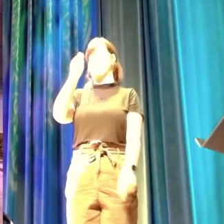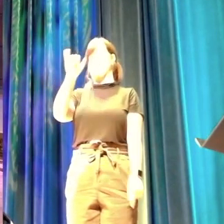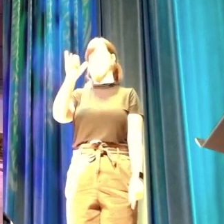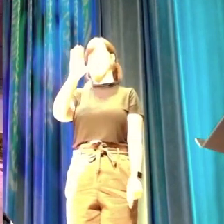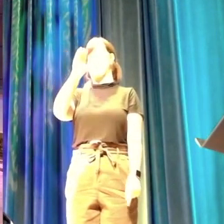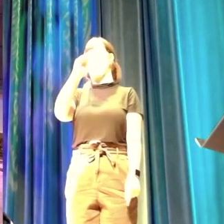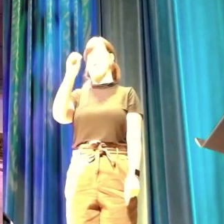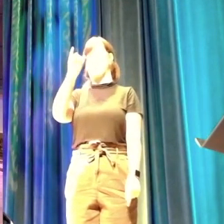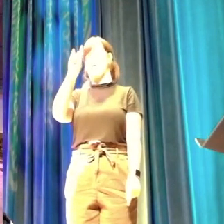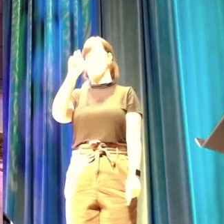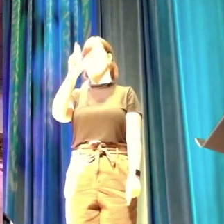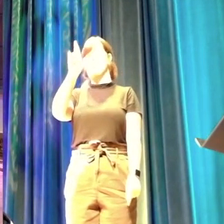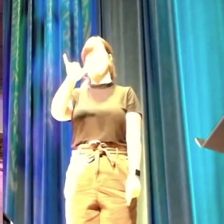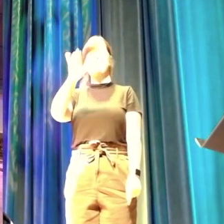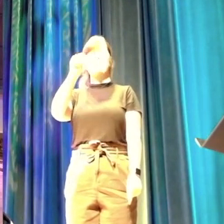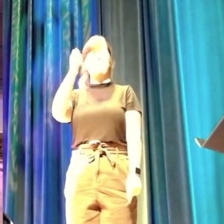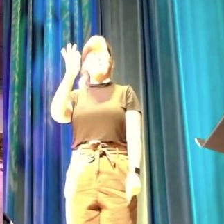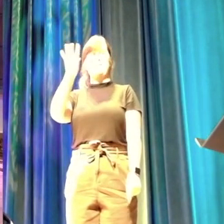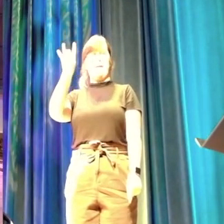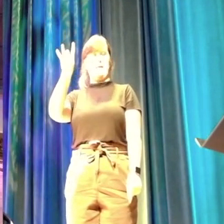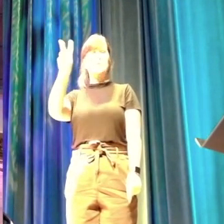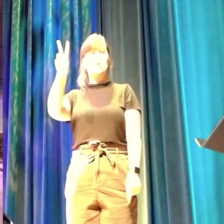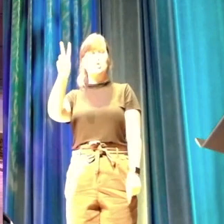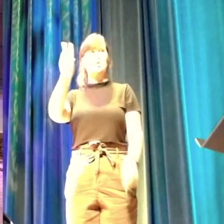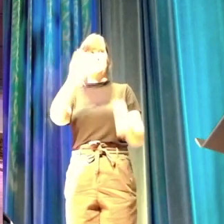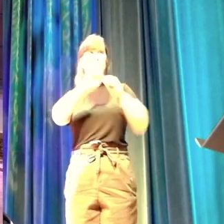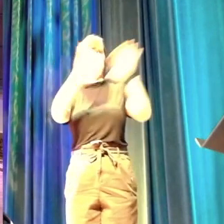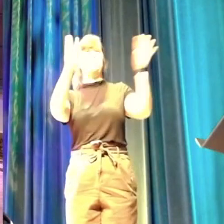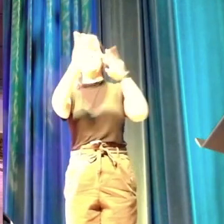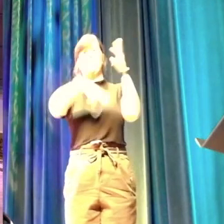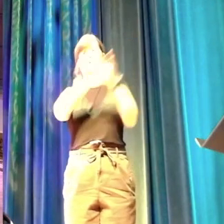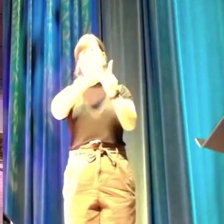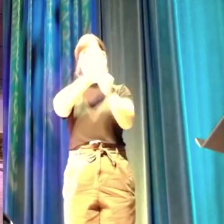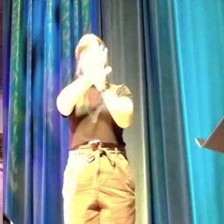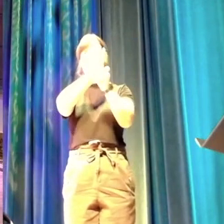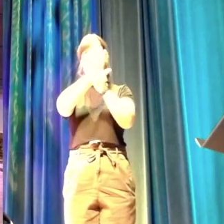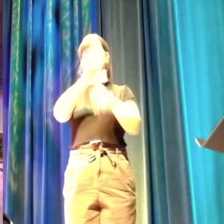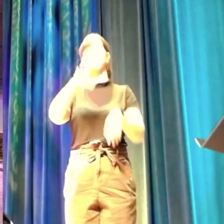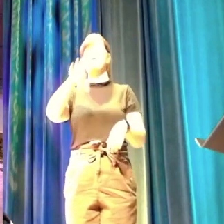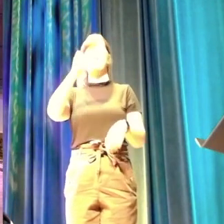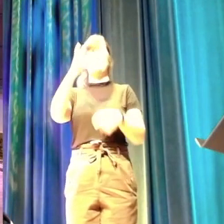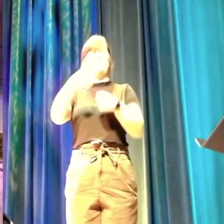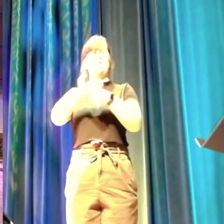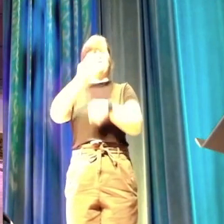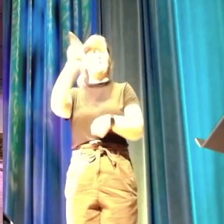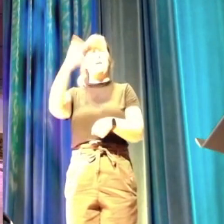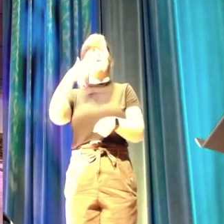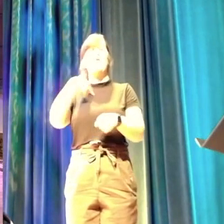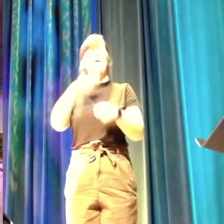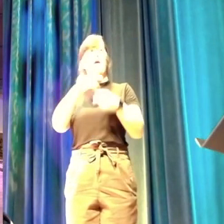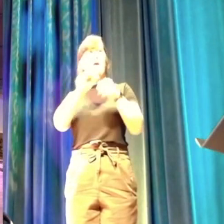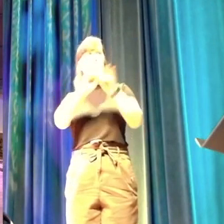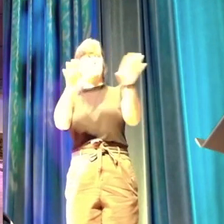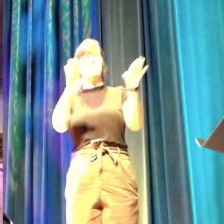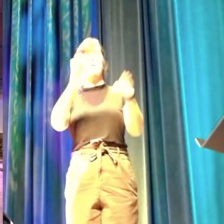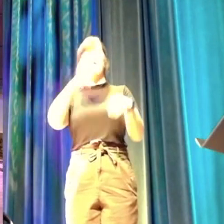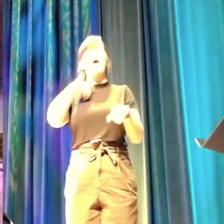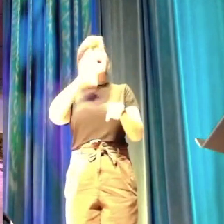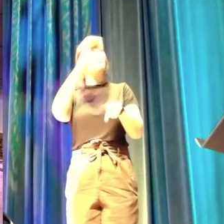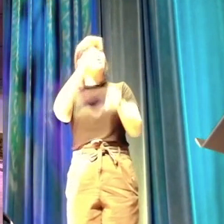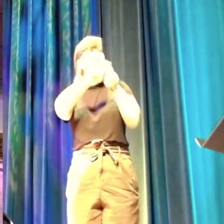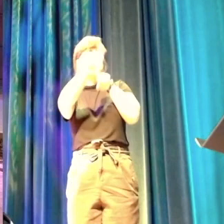1982. Just 2 years later, I released I Just Called to Say I Love You, which charted number one on US